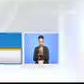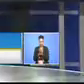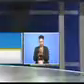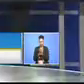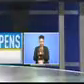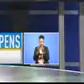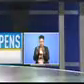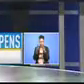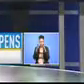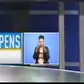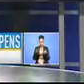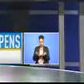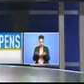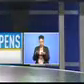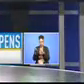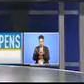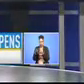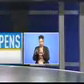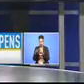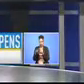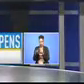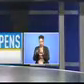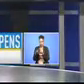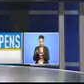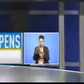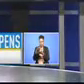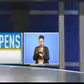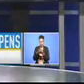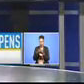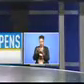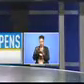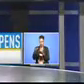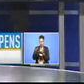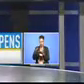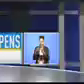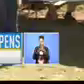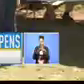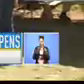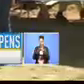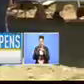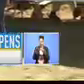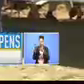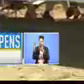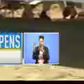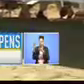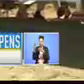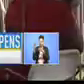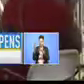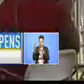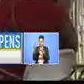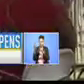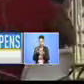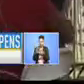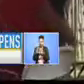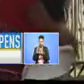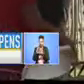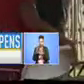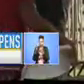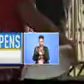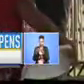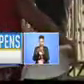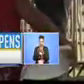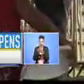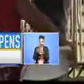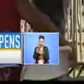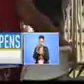Hundreds of residents traveled to Gladstone Road today to purchase an array of authentically Bahamian-made products at the First Bahamas